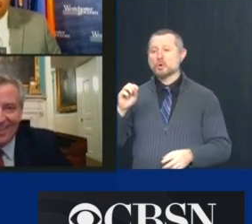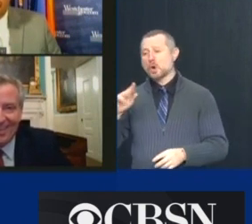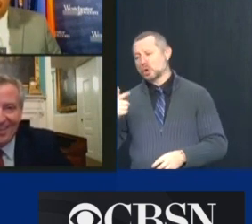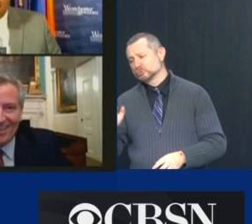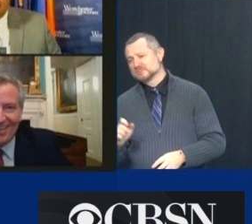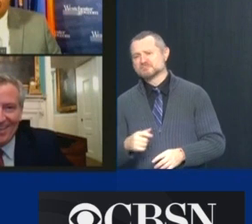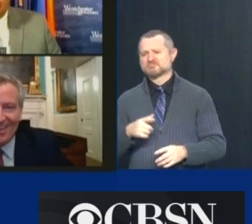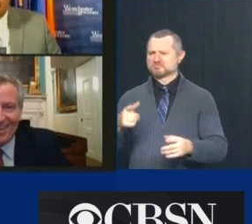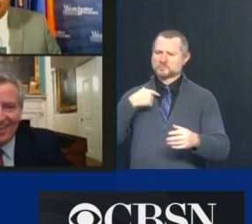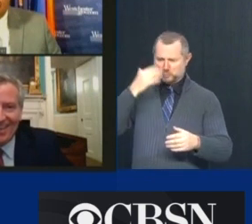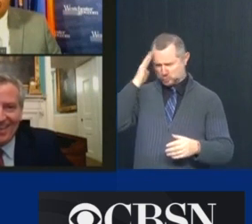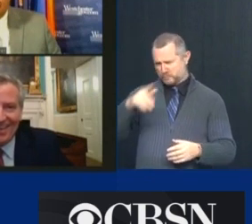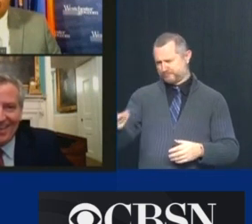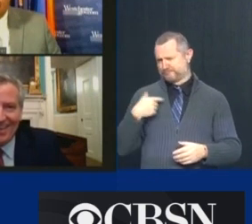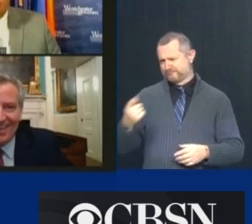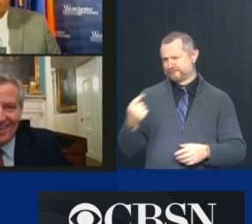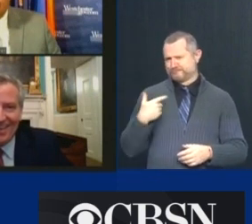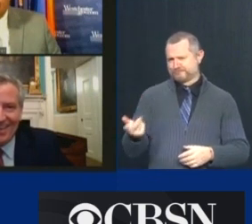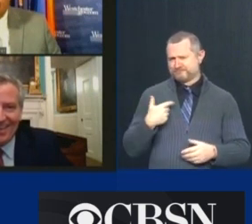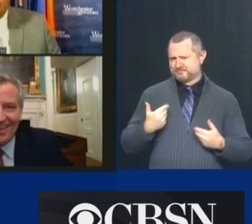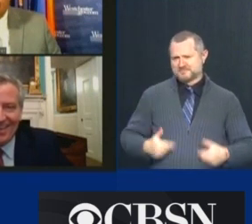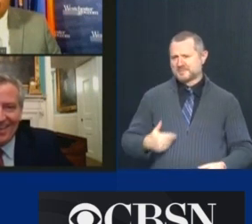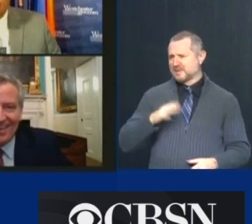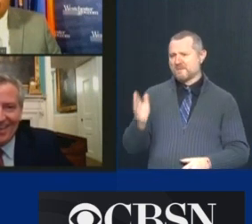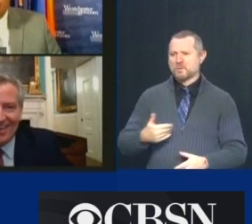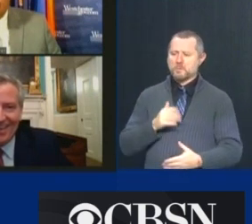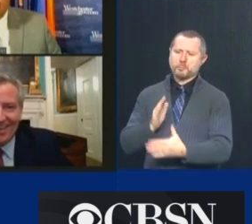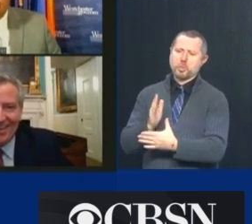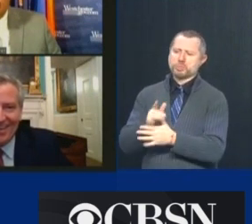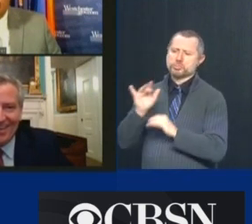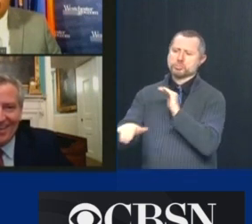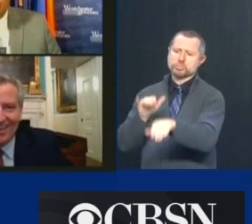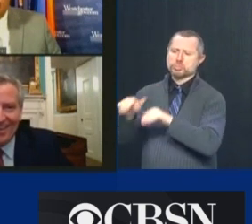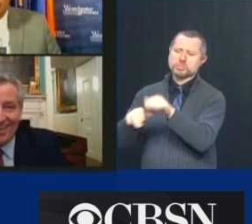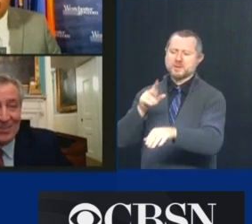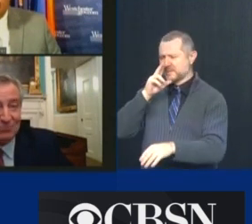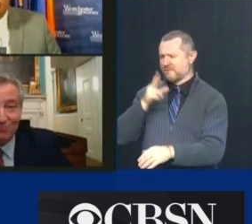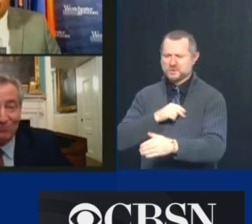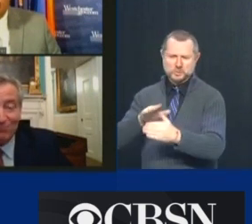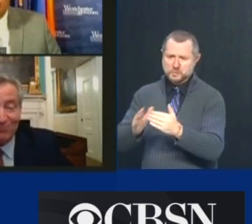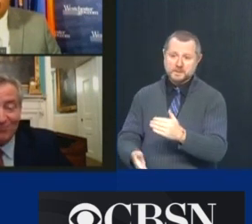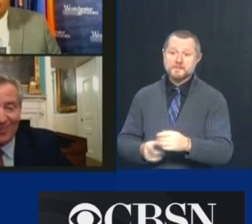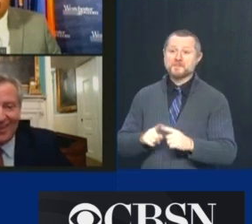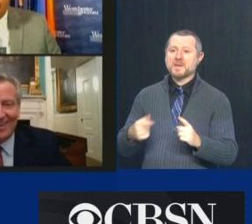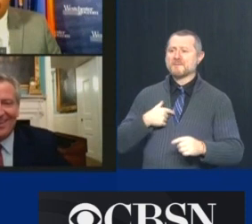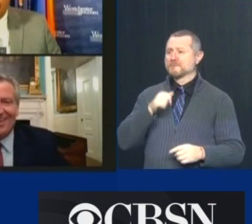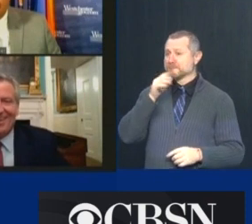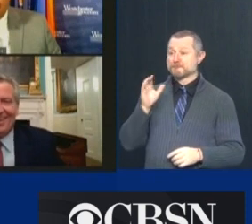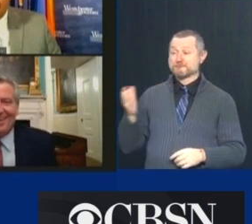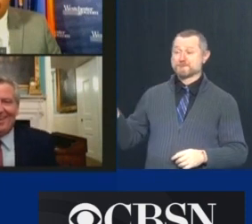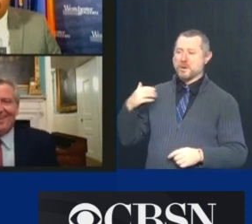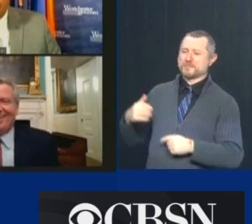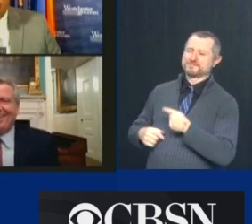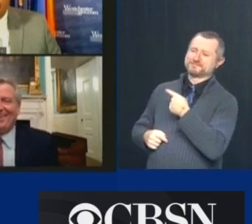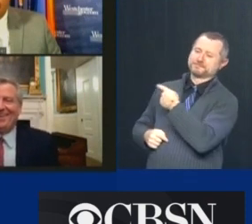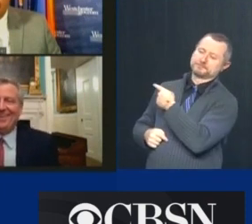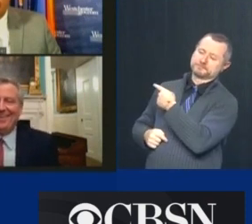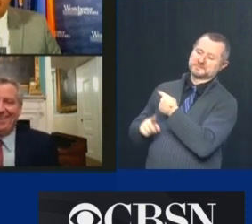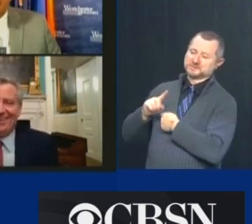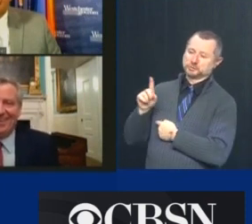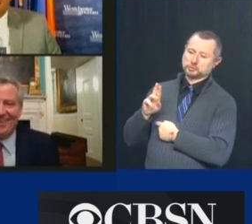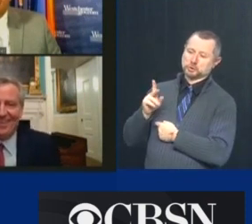me, Adam, Laura. I would never have interrupted your weekend if it wasn't for Howard Zucker making me with one of those